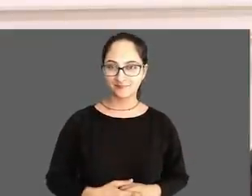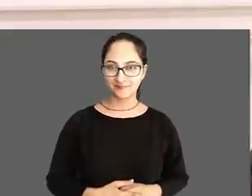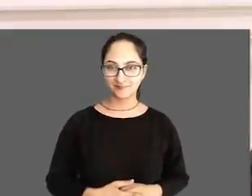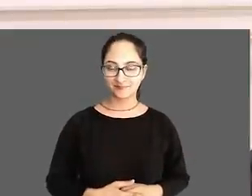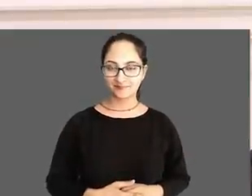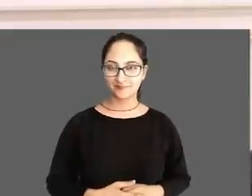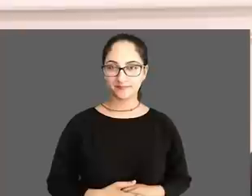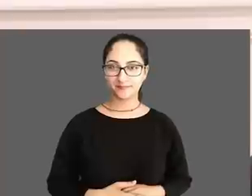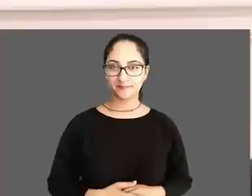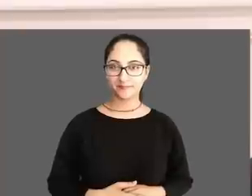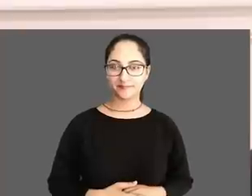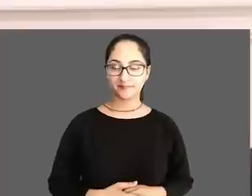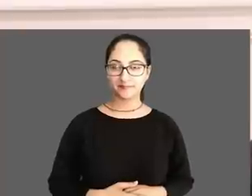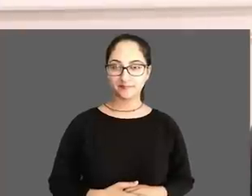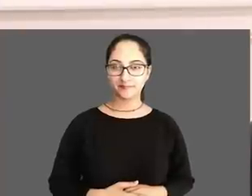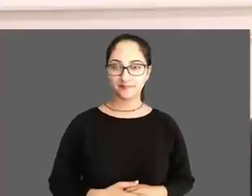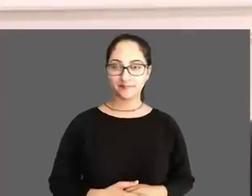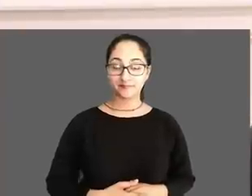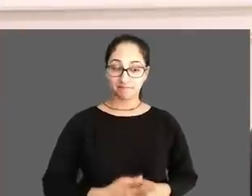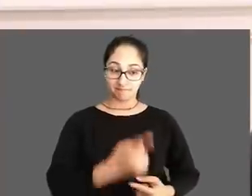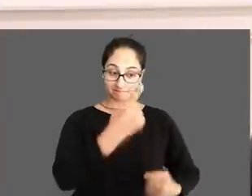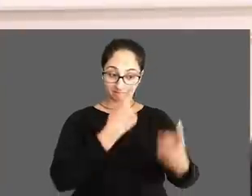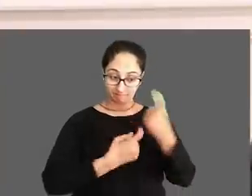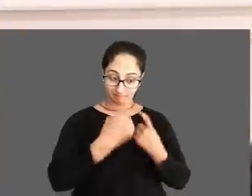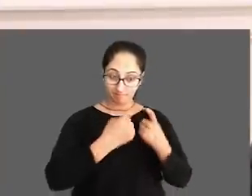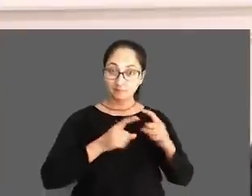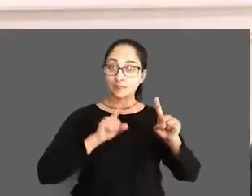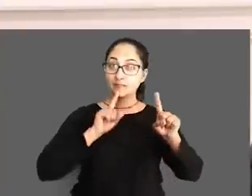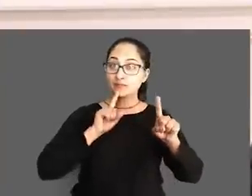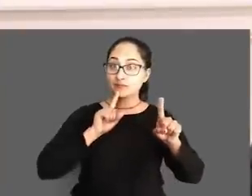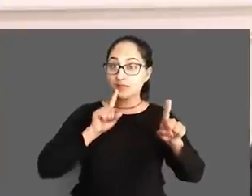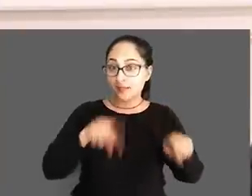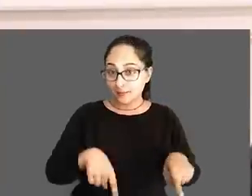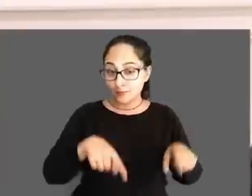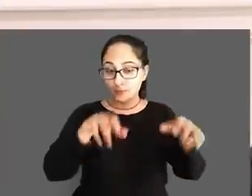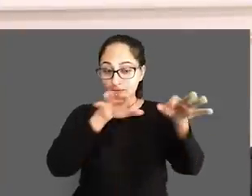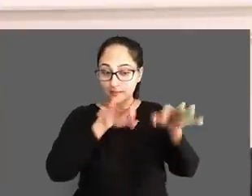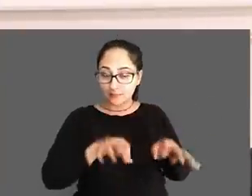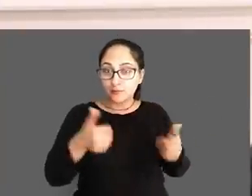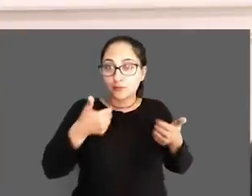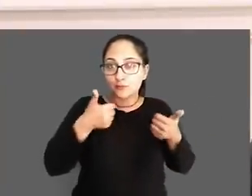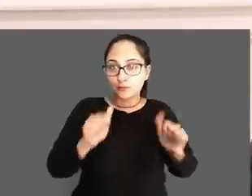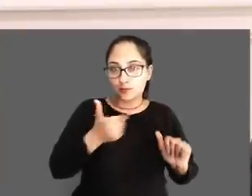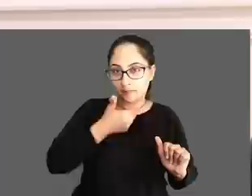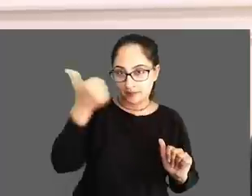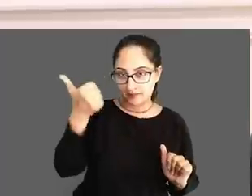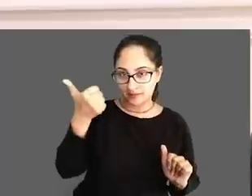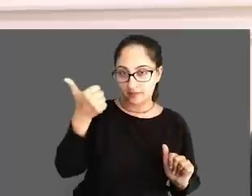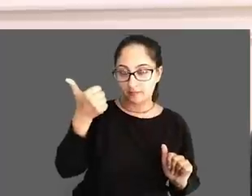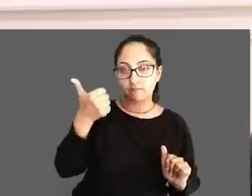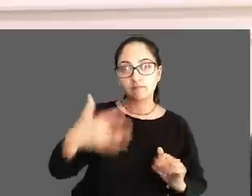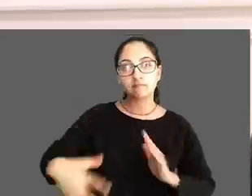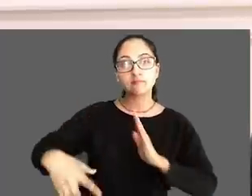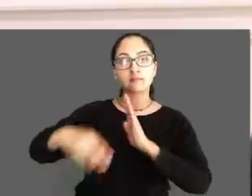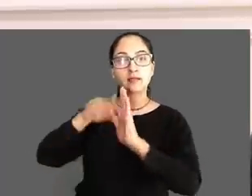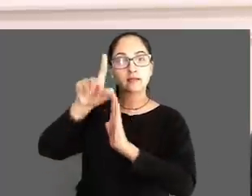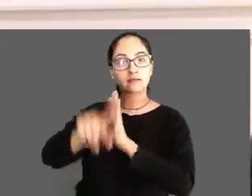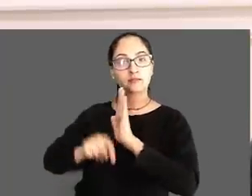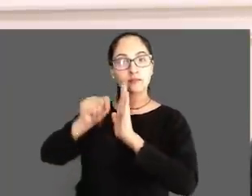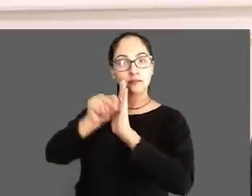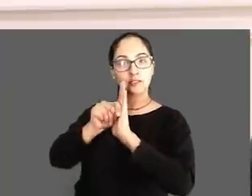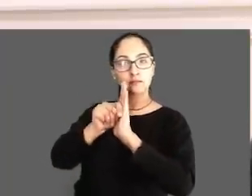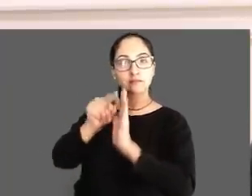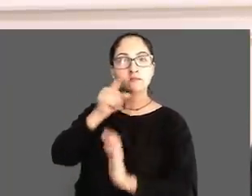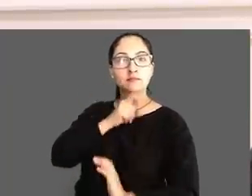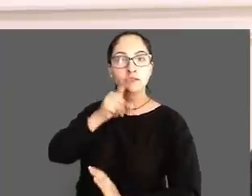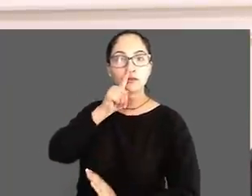And I'll try my best to share thoughts on some of these questions and also to draw on clips